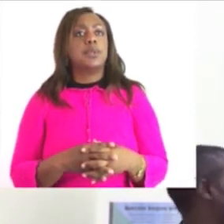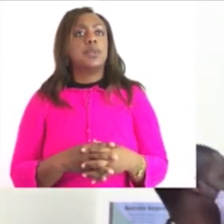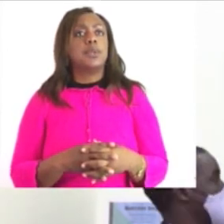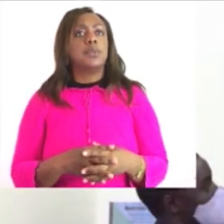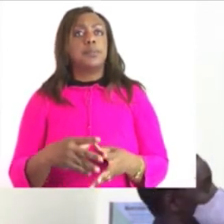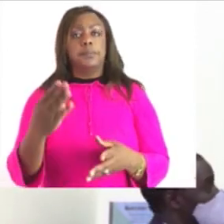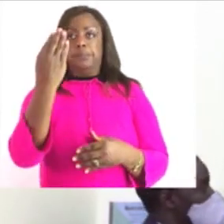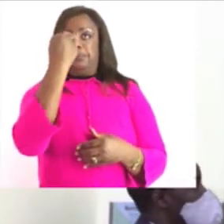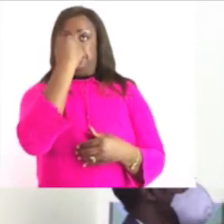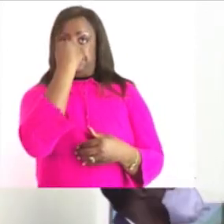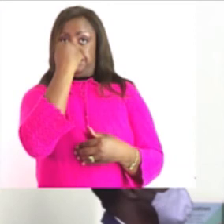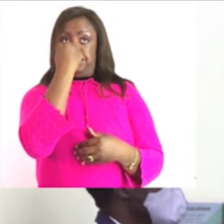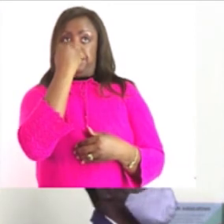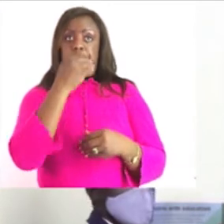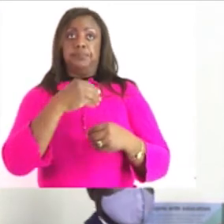inhaling process.